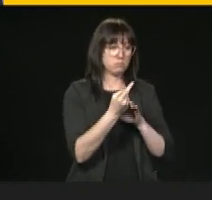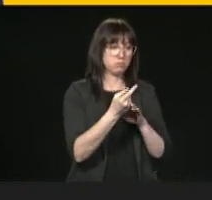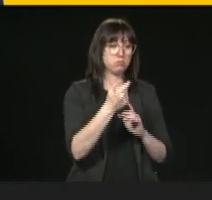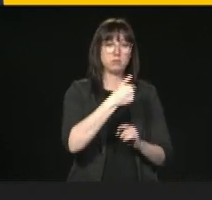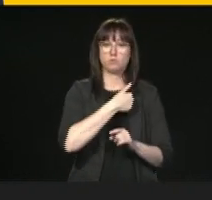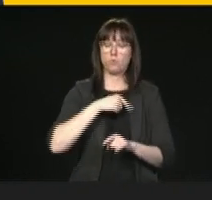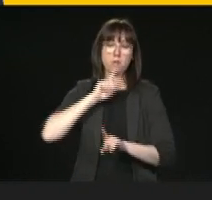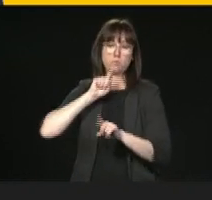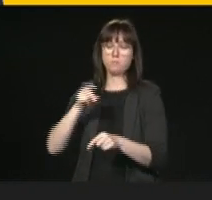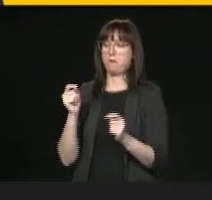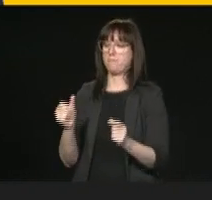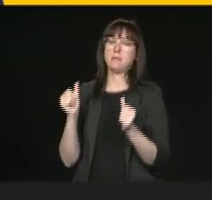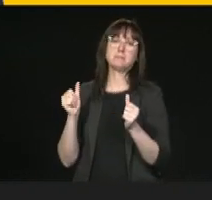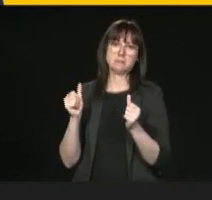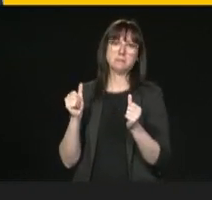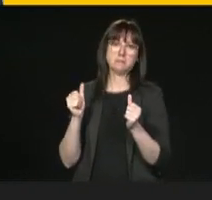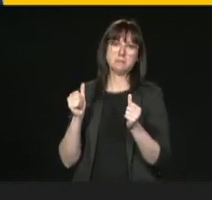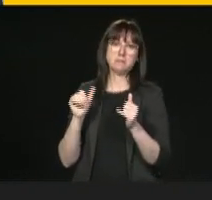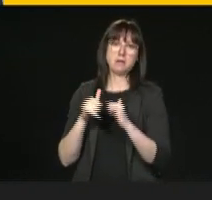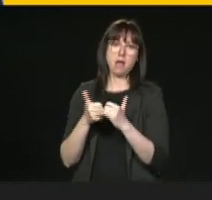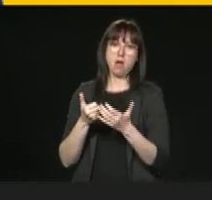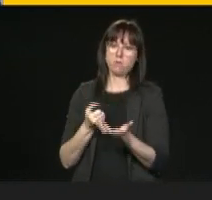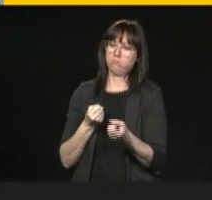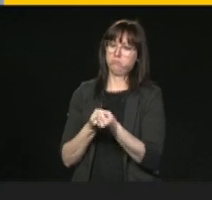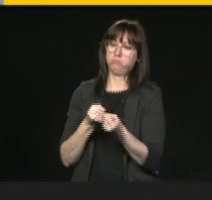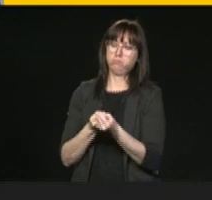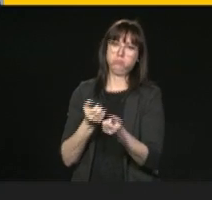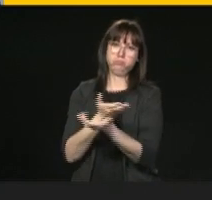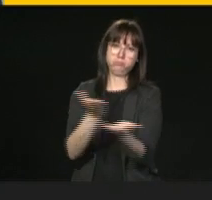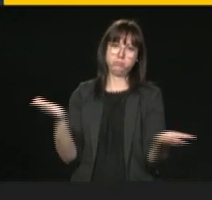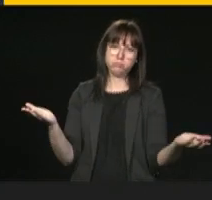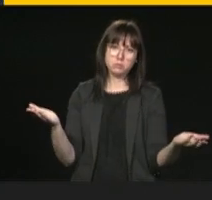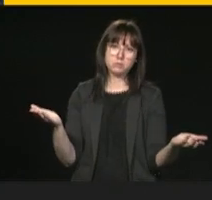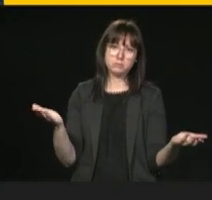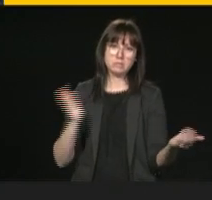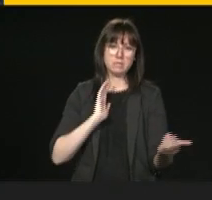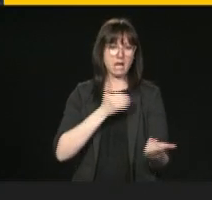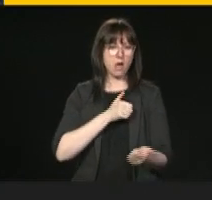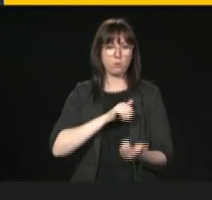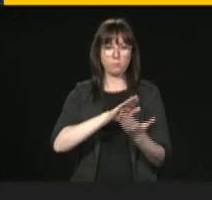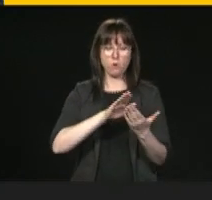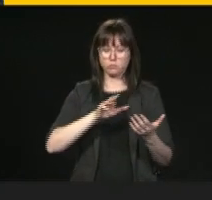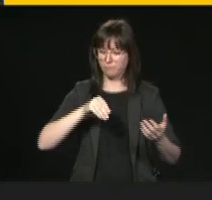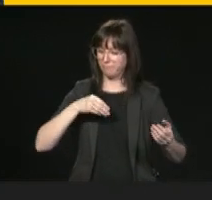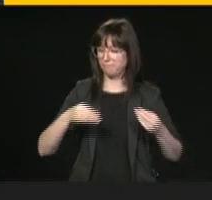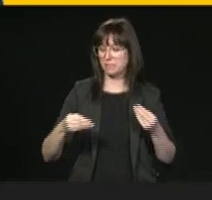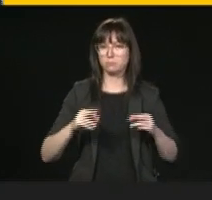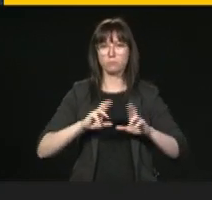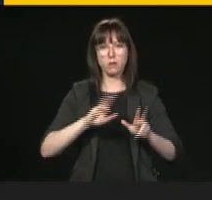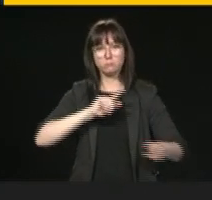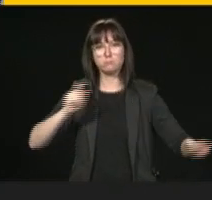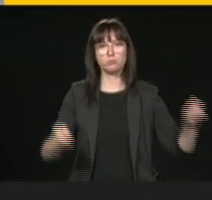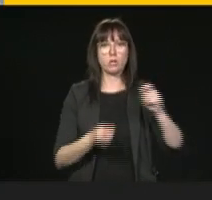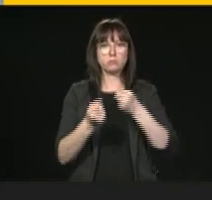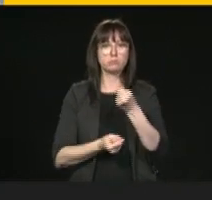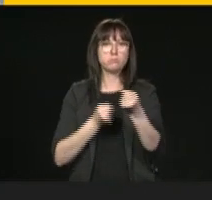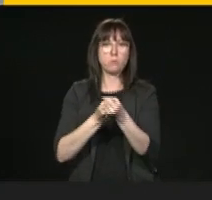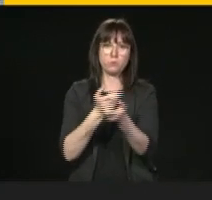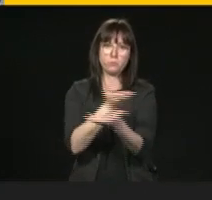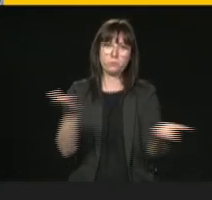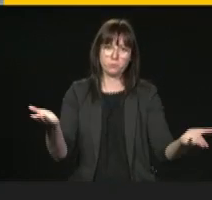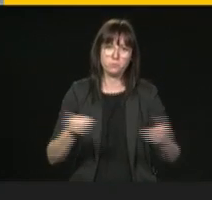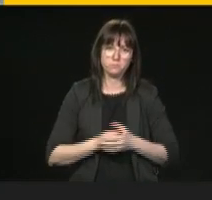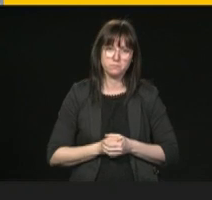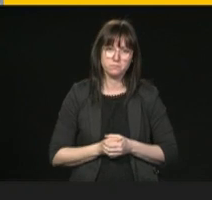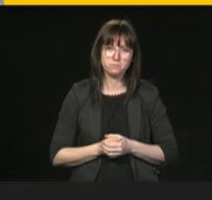facing, to change our approach in a way that protects Canadians. What we're talking about today is making sure we're protecting businesses that